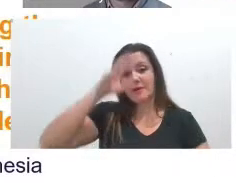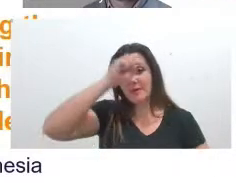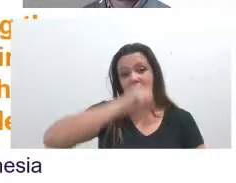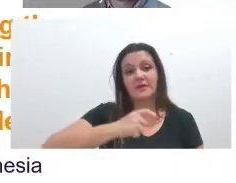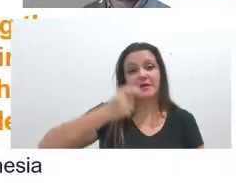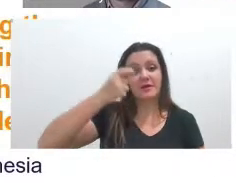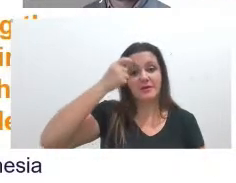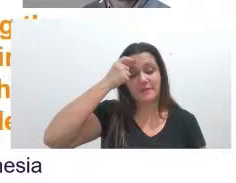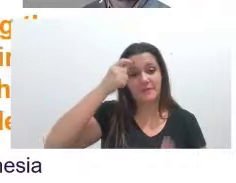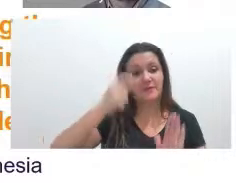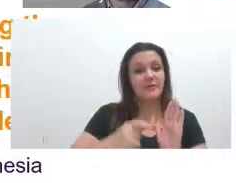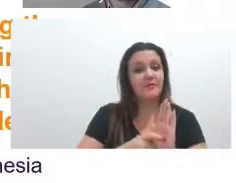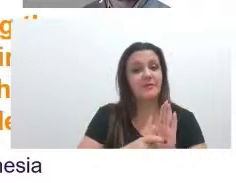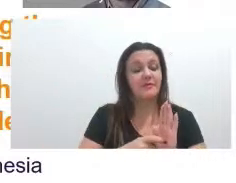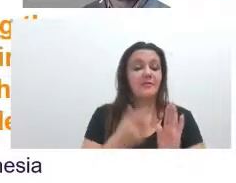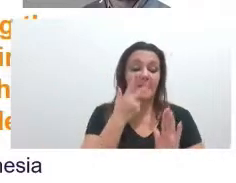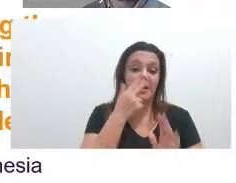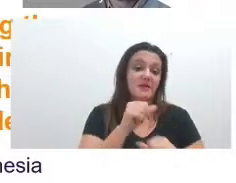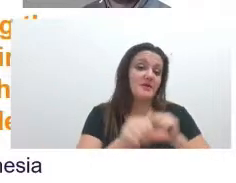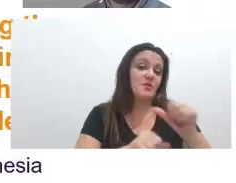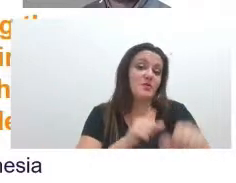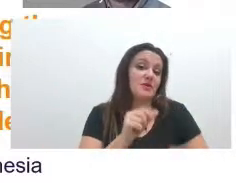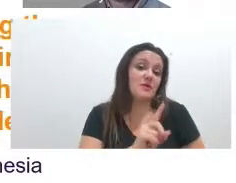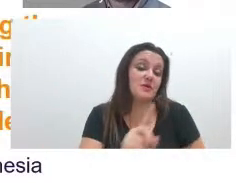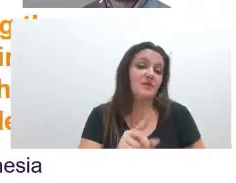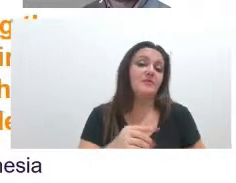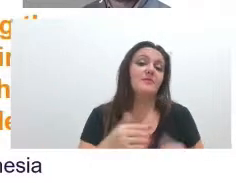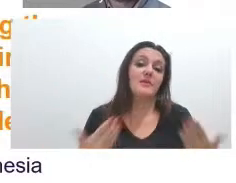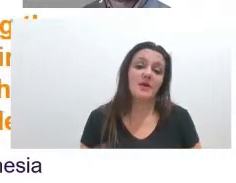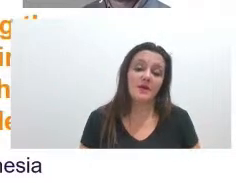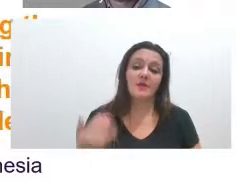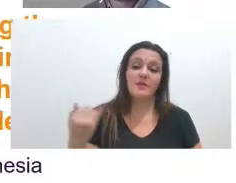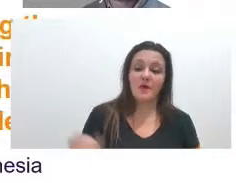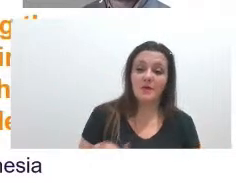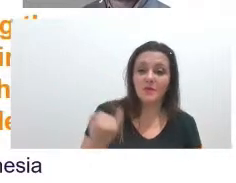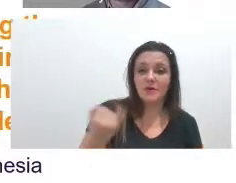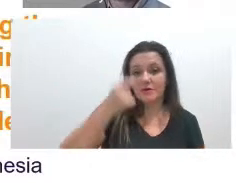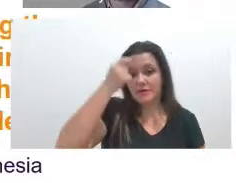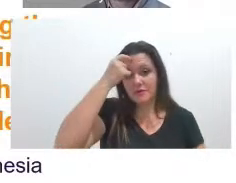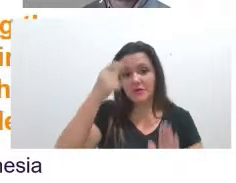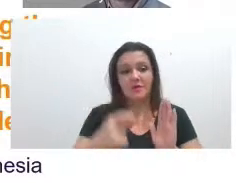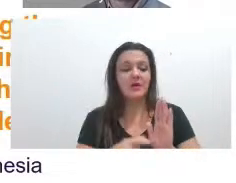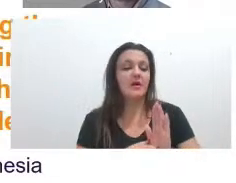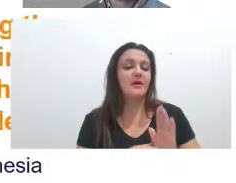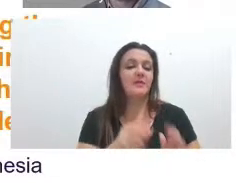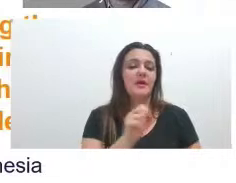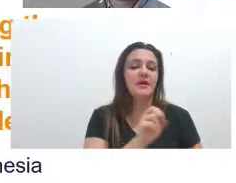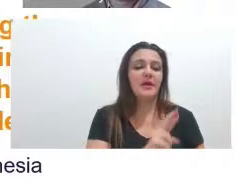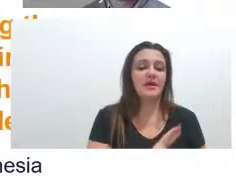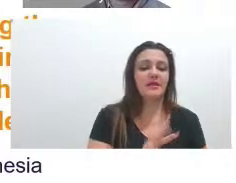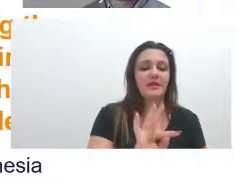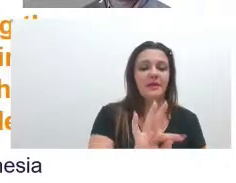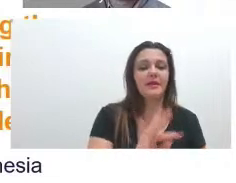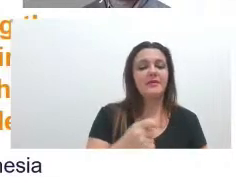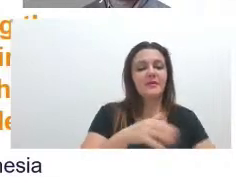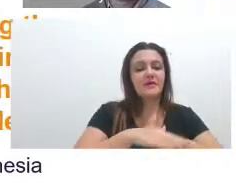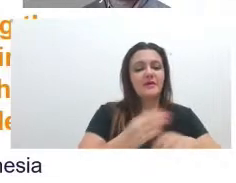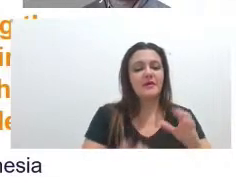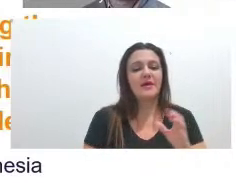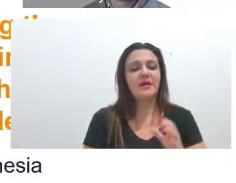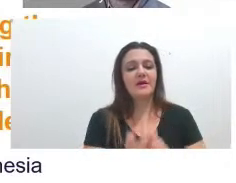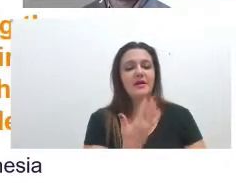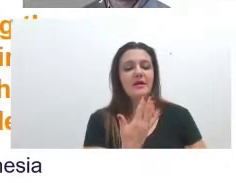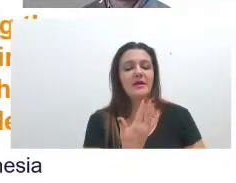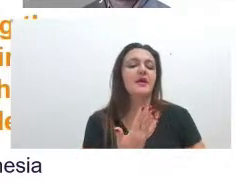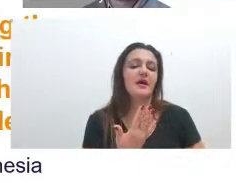yet. In terms of the relevance of AI for ELT, there is some evidence that AI will be more usefully deployed in ELT than